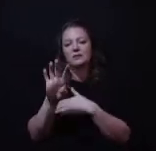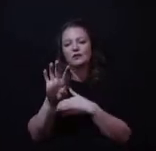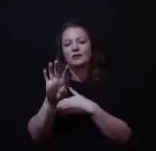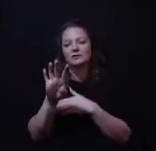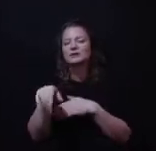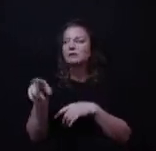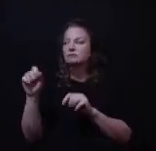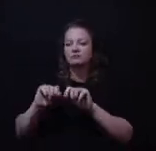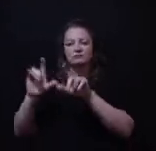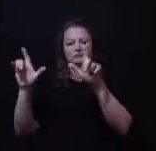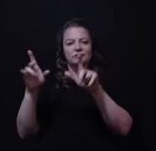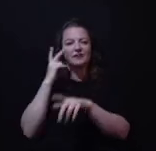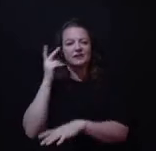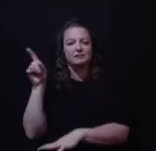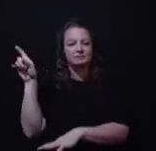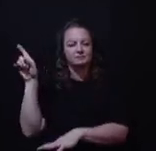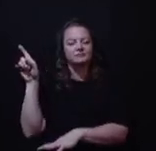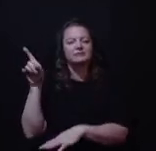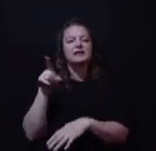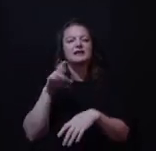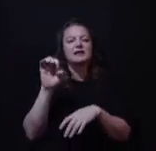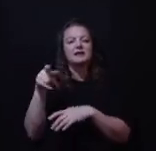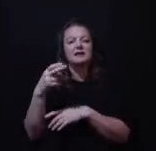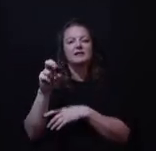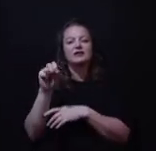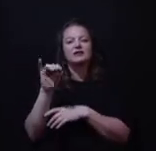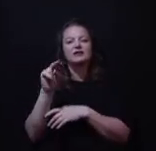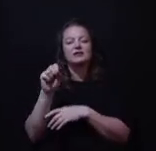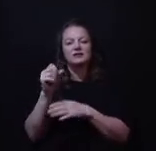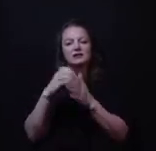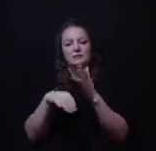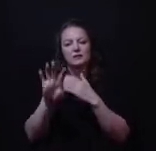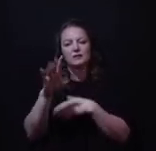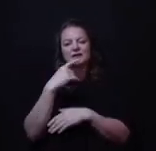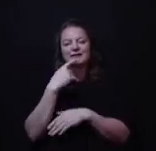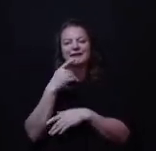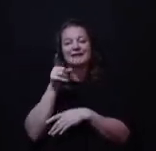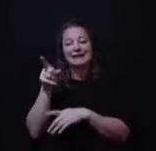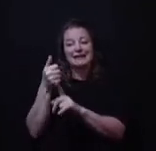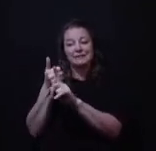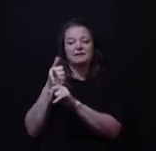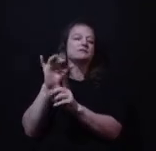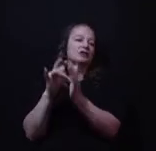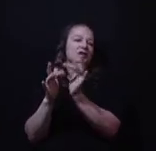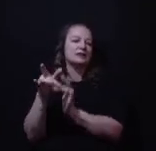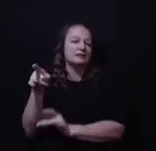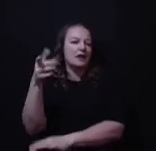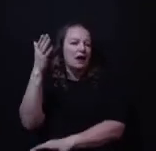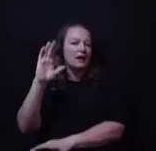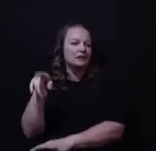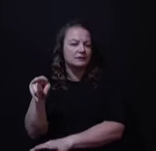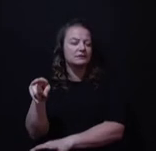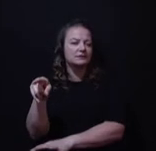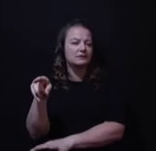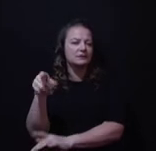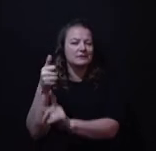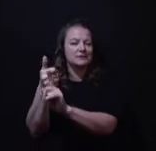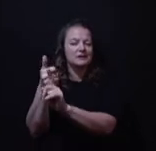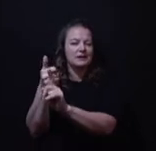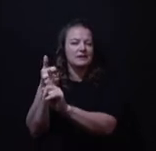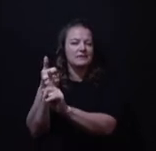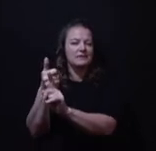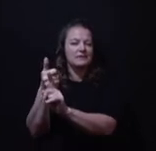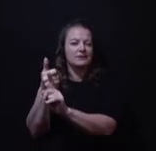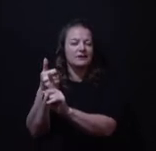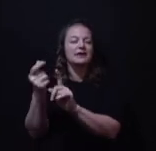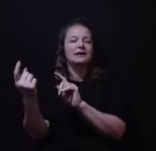on the screen. Ephesians chapter 4 says, and he himself, that's Jesus, that's God, gave some to be